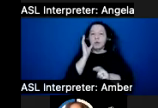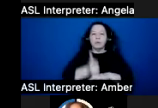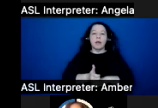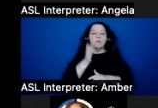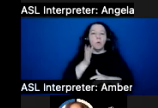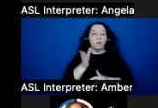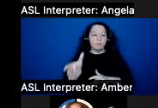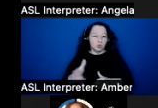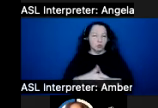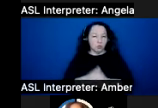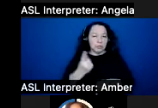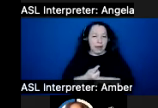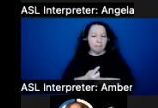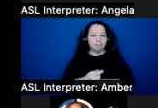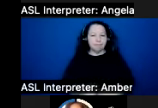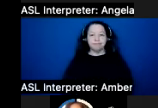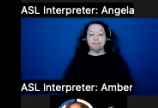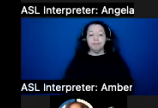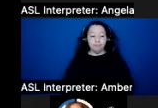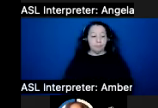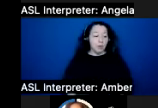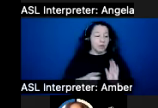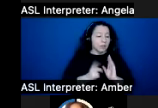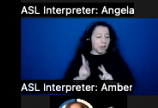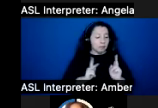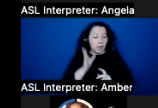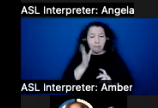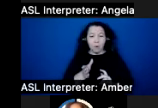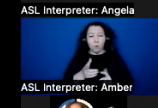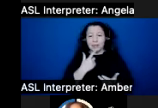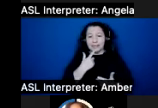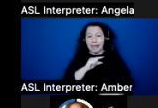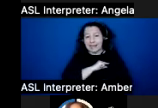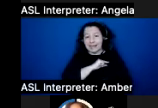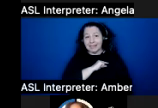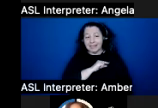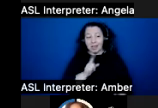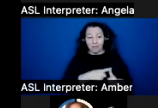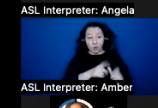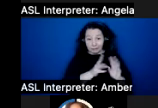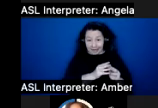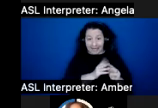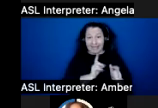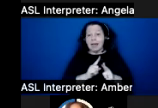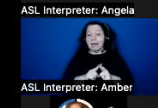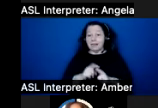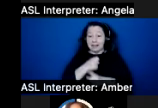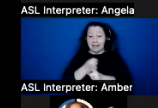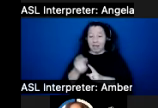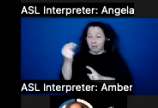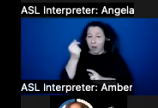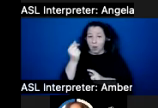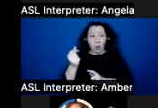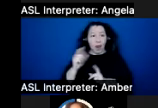proceeding. Sometimes folks will plead guilty at an arraignment, and then the case will immediately proceed